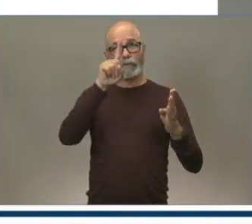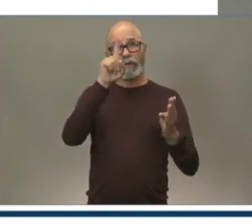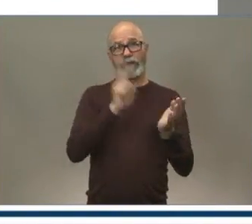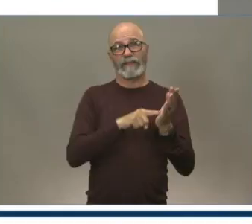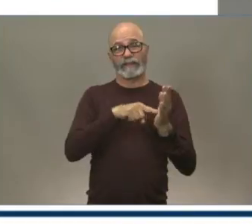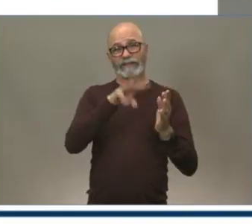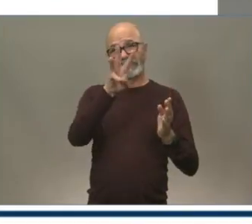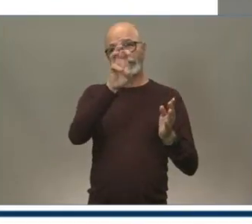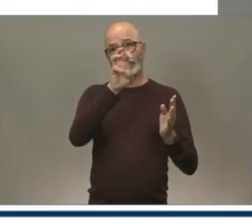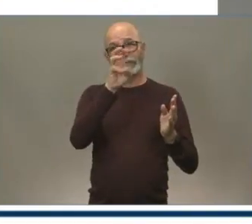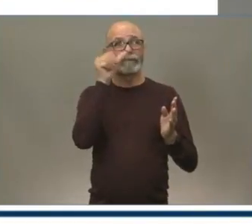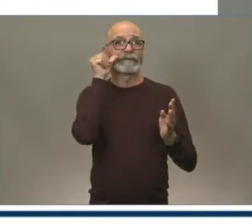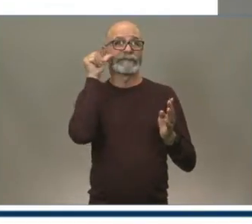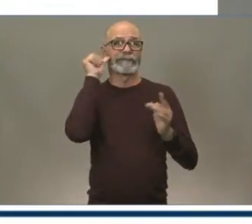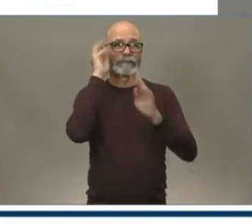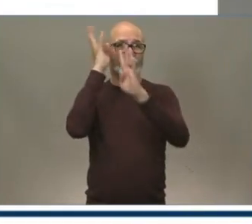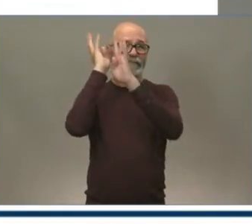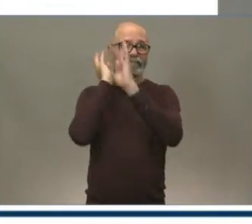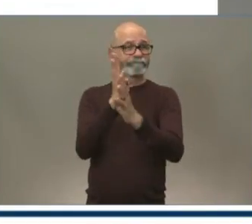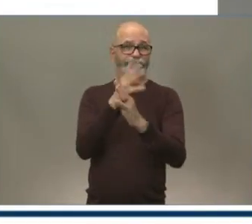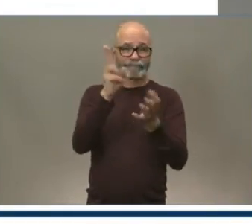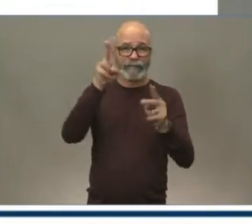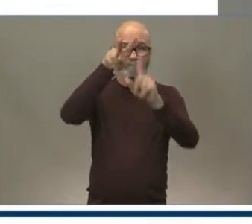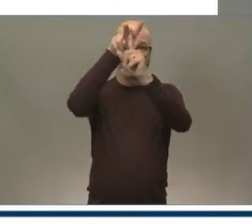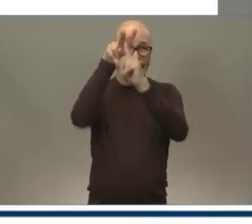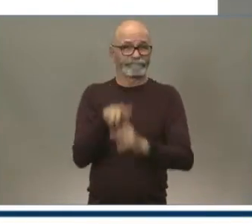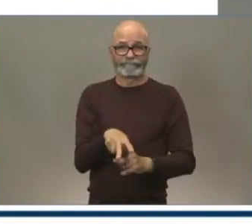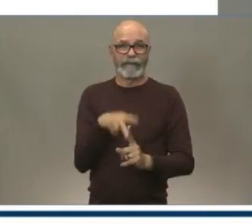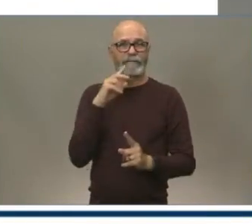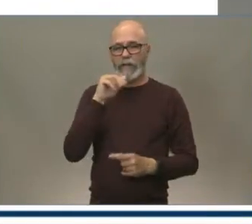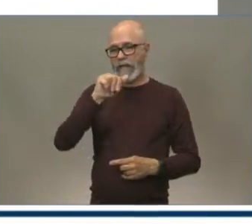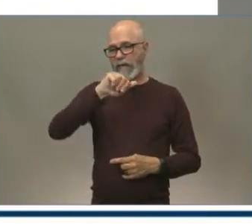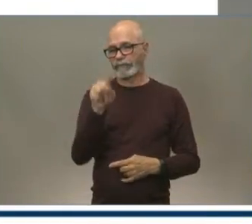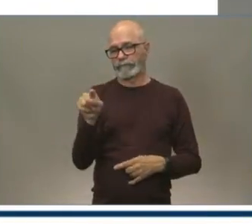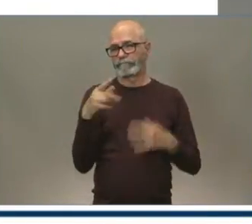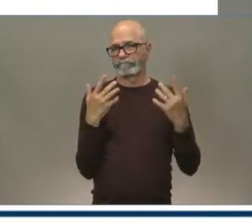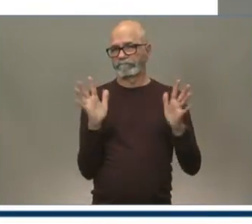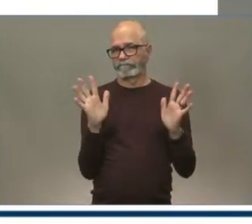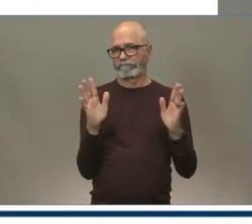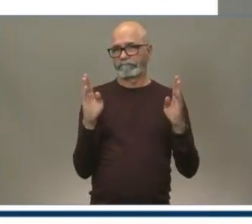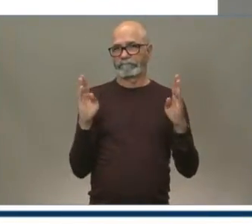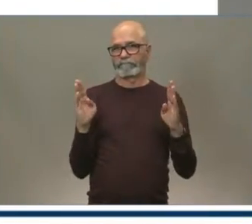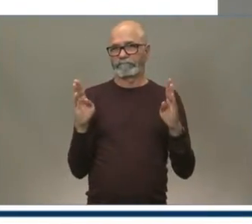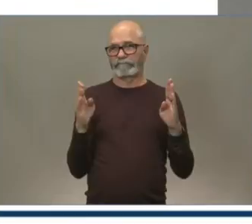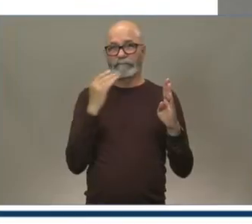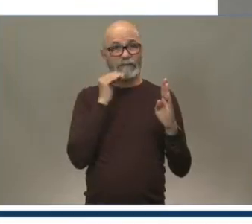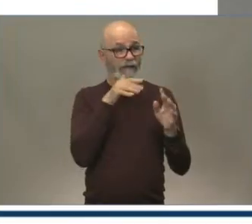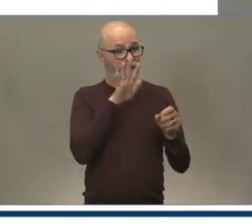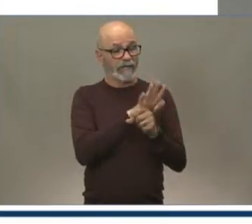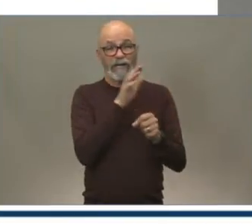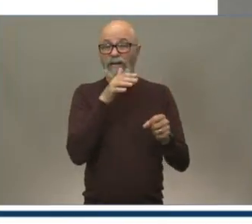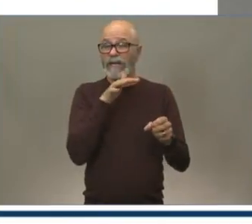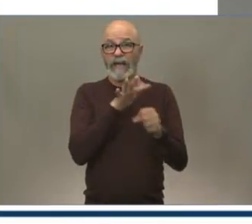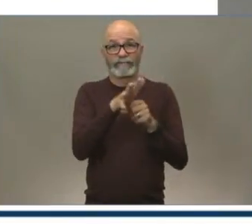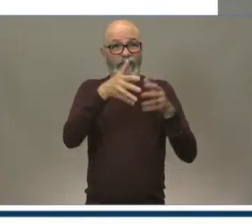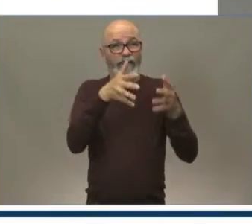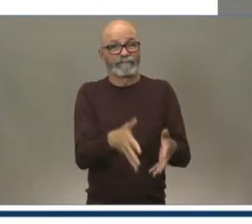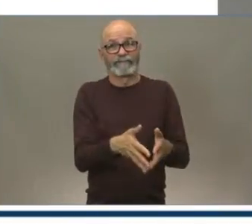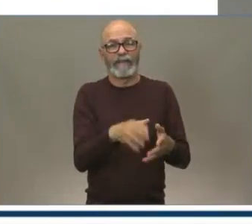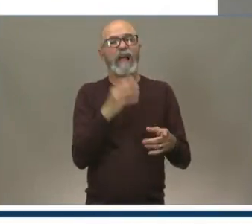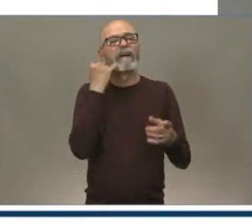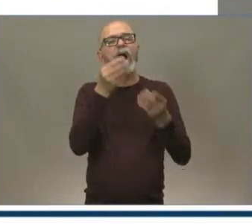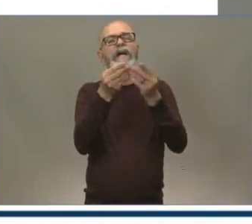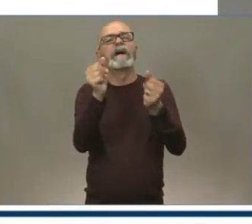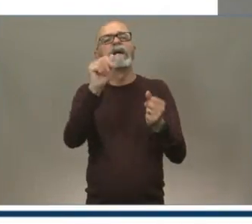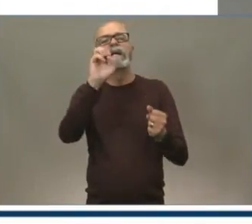AstraZeneca yesterday. So it's there. If it's not used, it doesn't expire till the end of June. So we're going to keep that vaccine in our fridges,